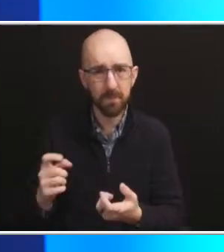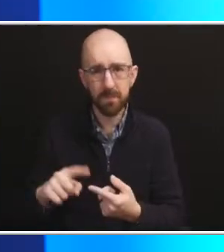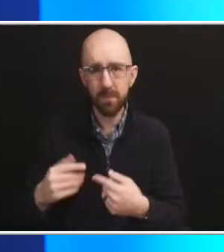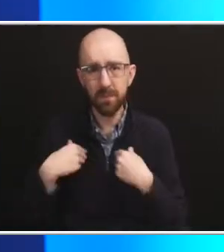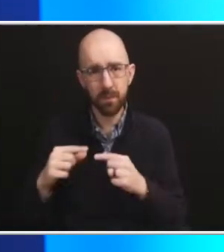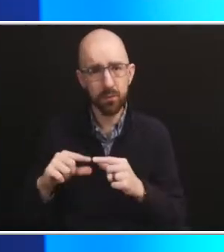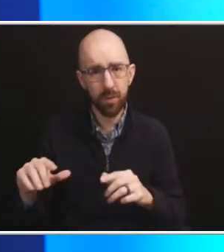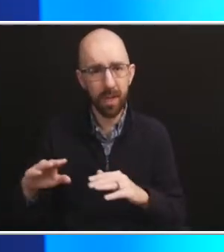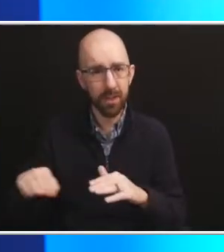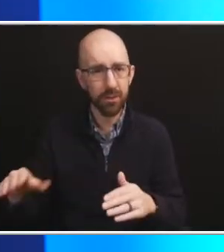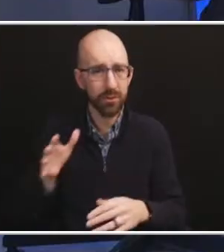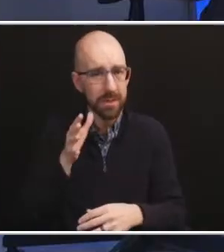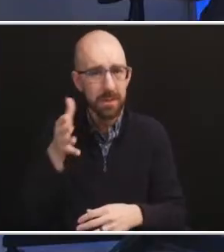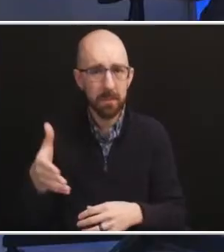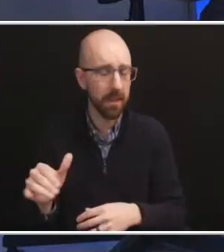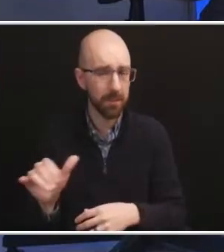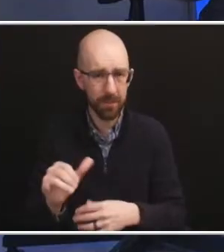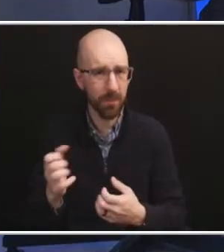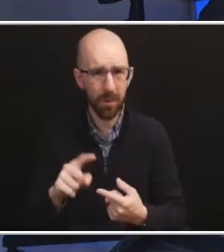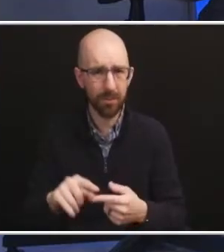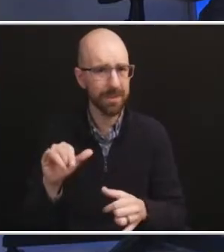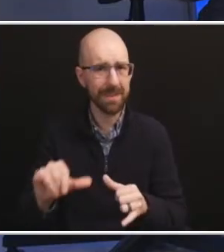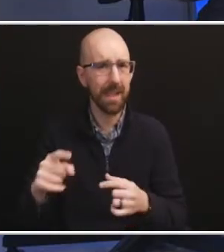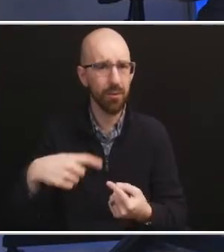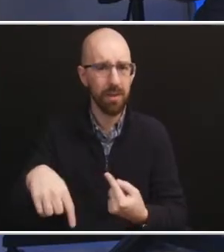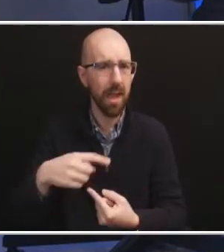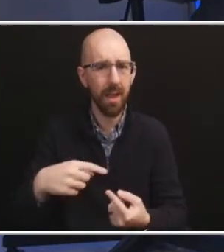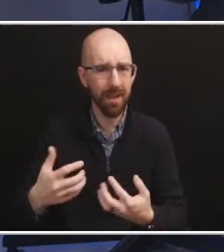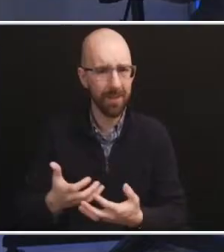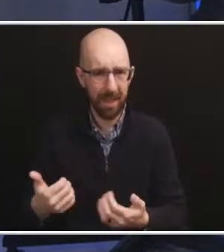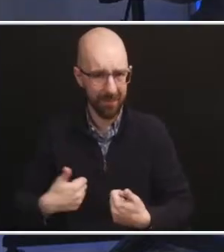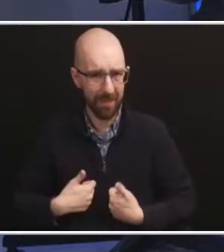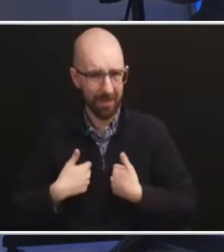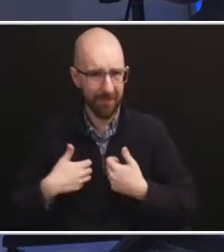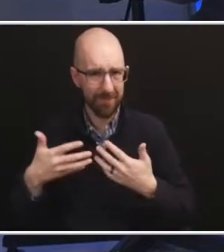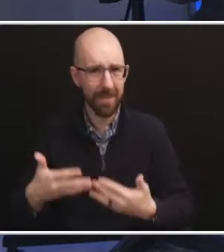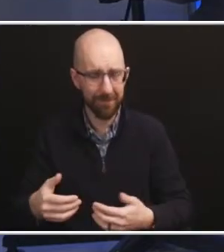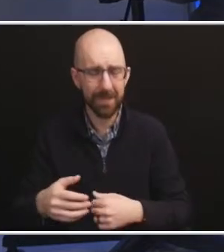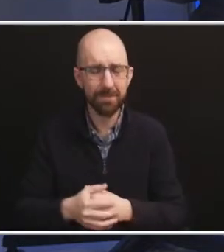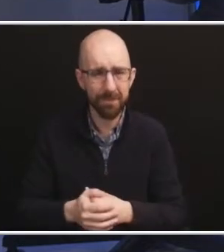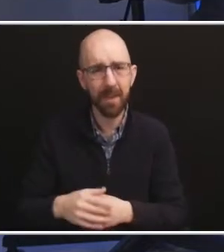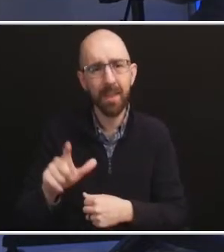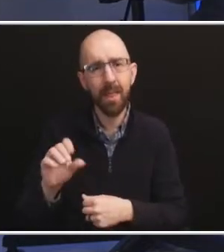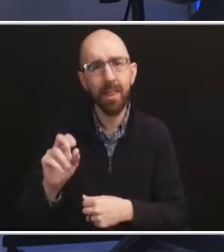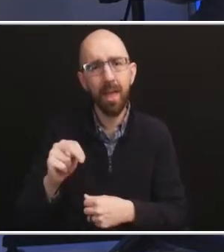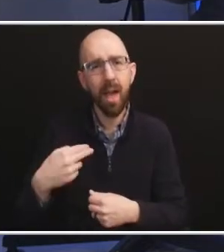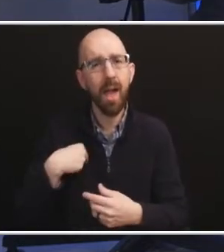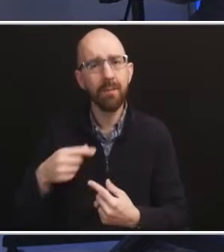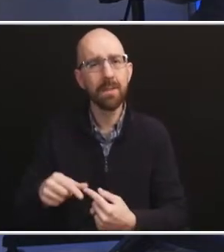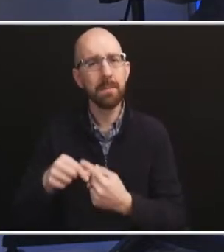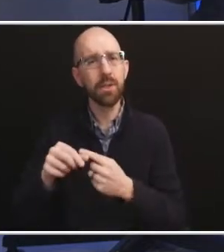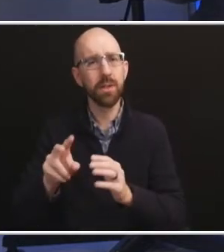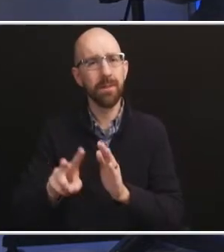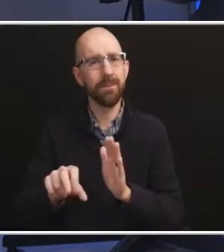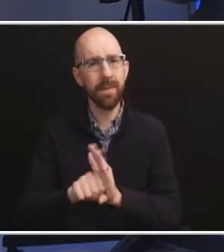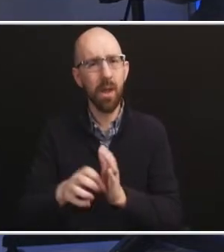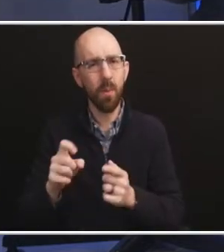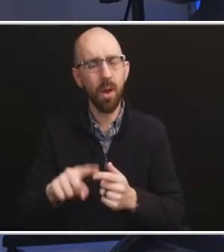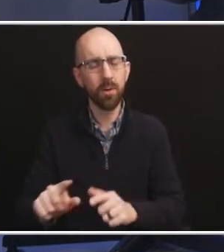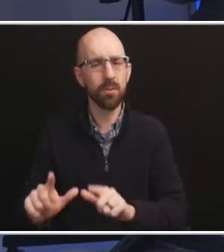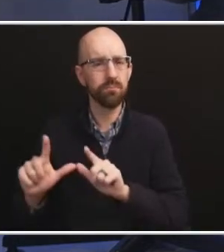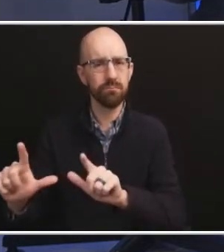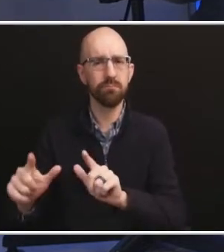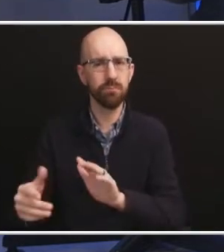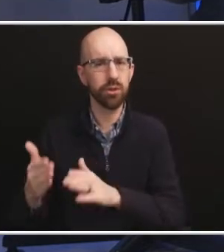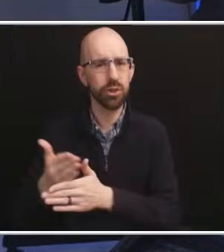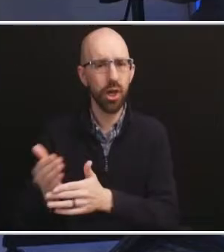someday too. So. You want to stick around. Yes. You got a lot of life to live. Lon, we have a really special video that we want to share with our viewers. This is the